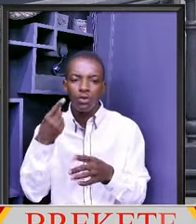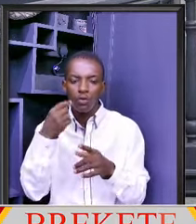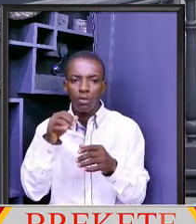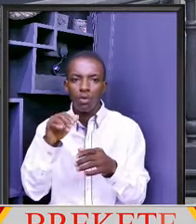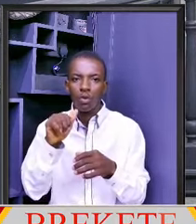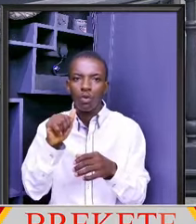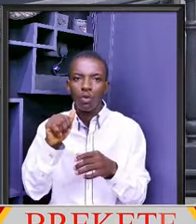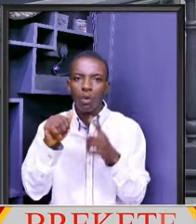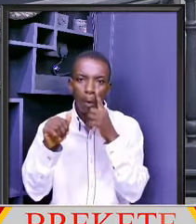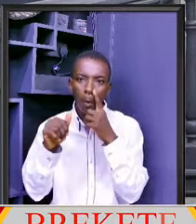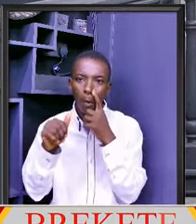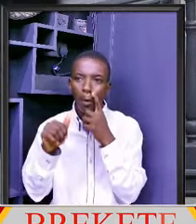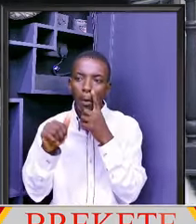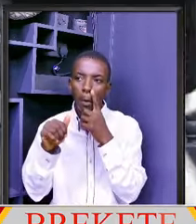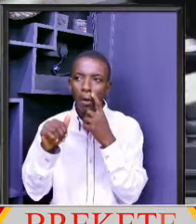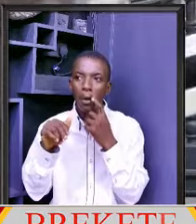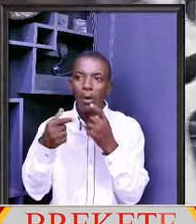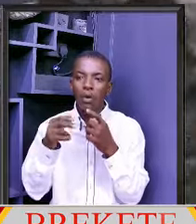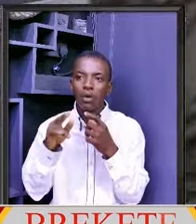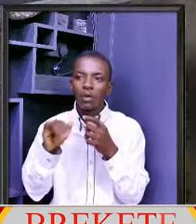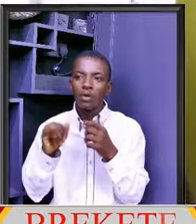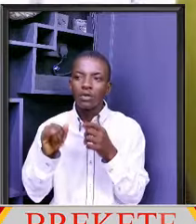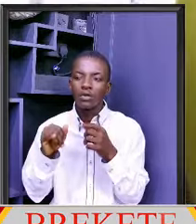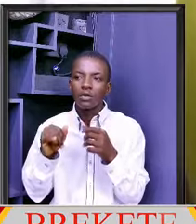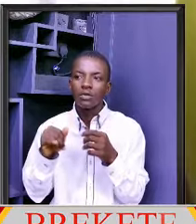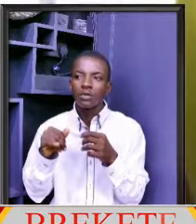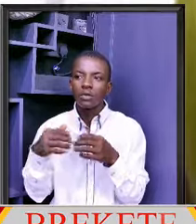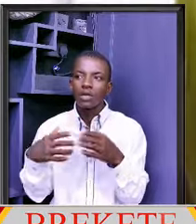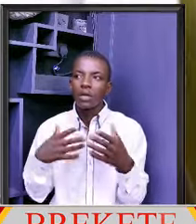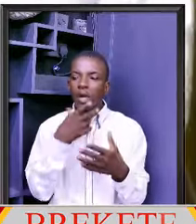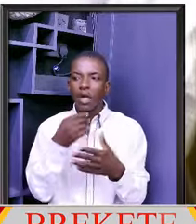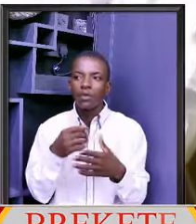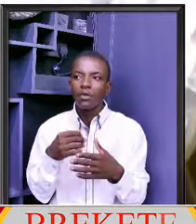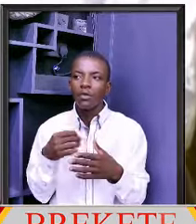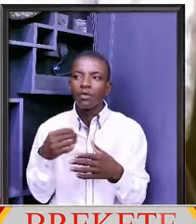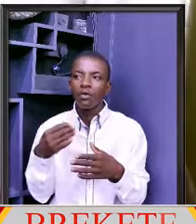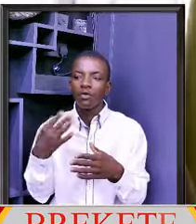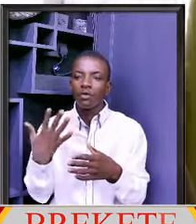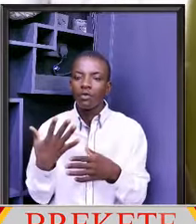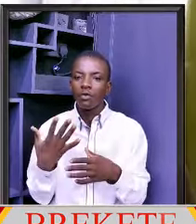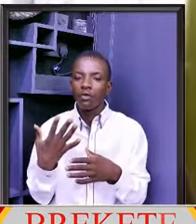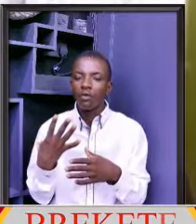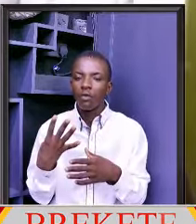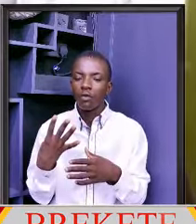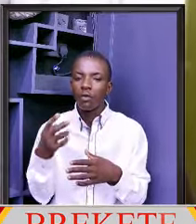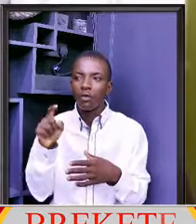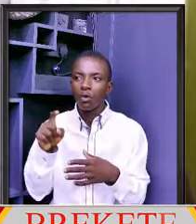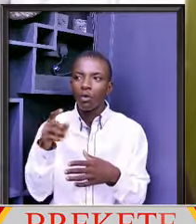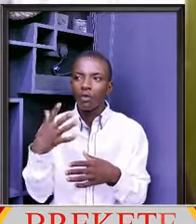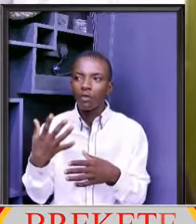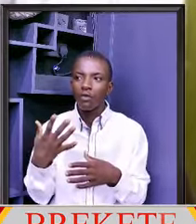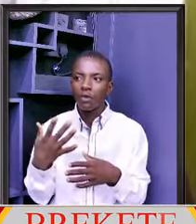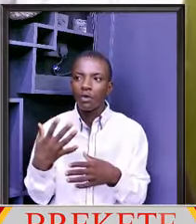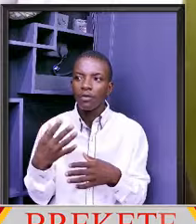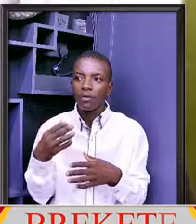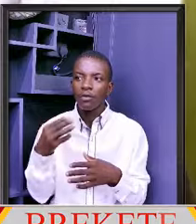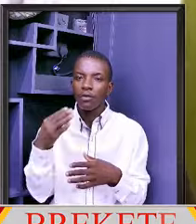State claiming 4 billion naira. 4.5 billion naira.